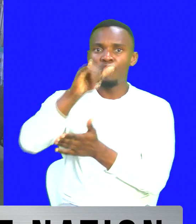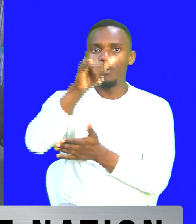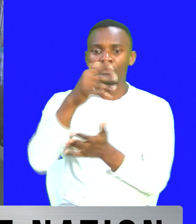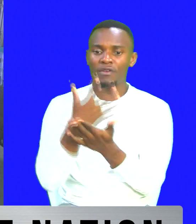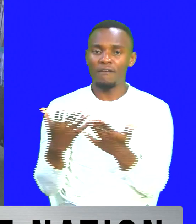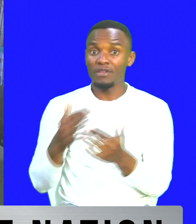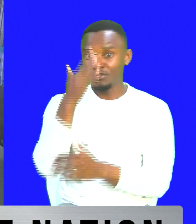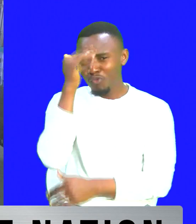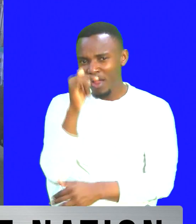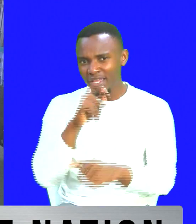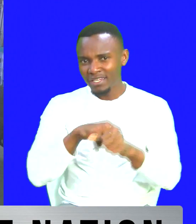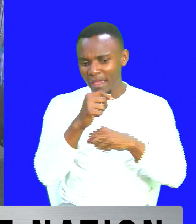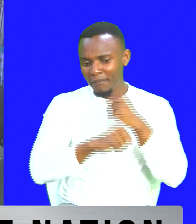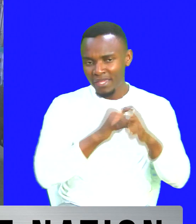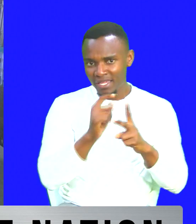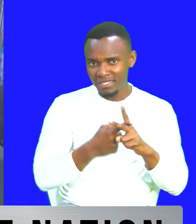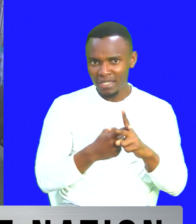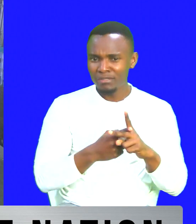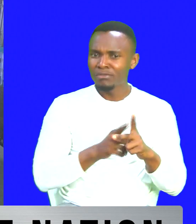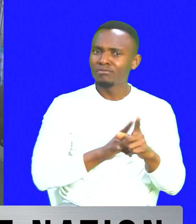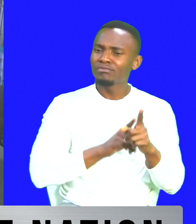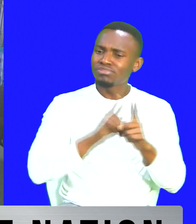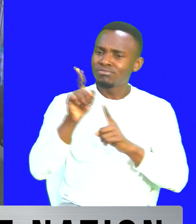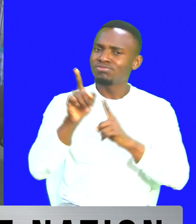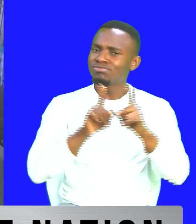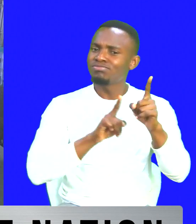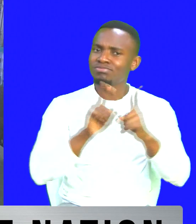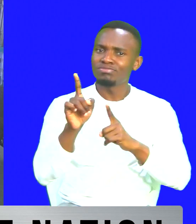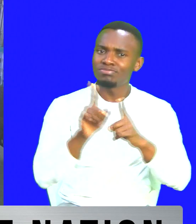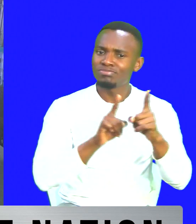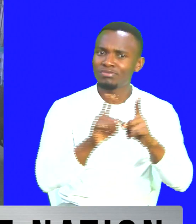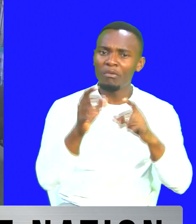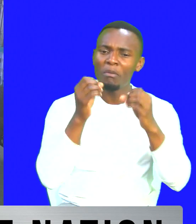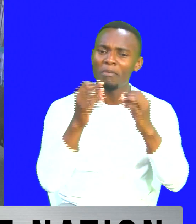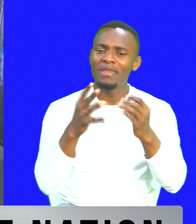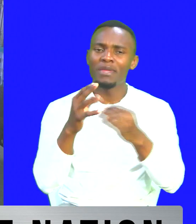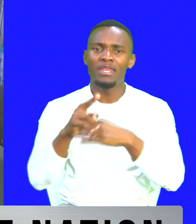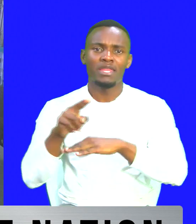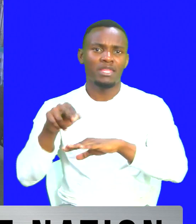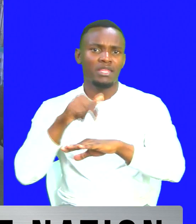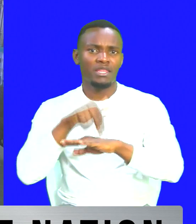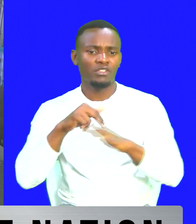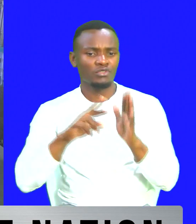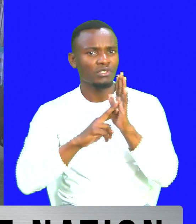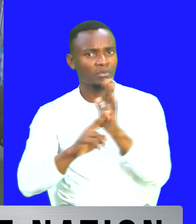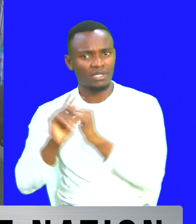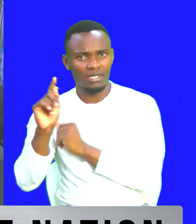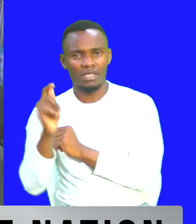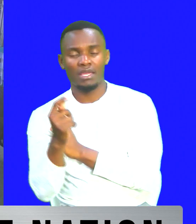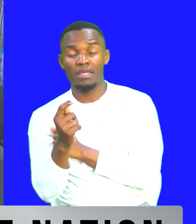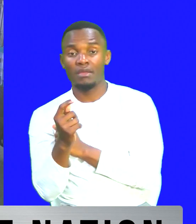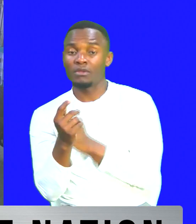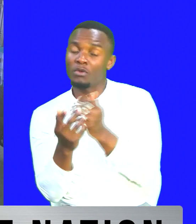traveled, to many nations in terms of trade, representing Kenya.